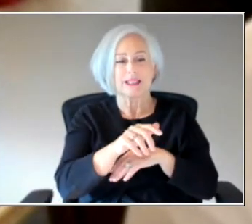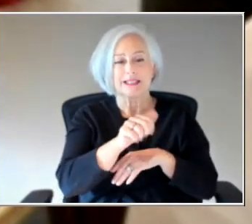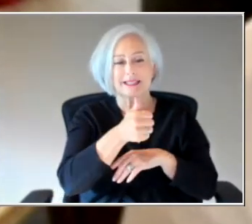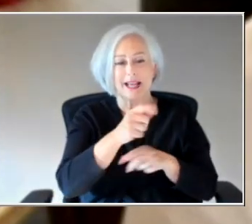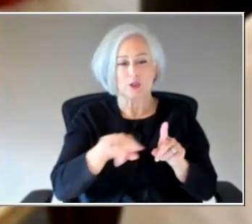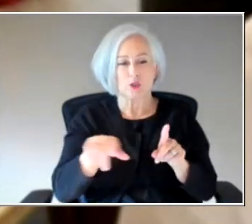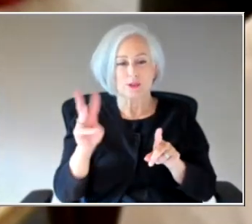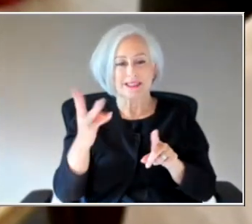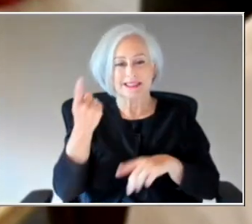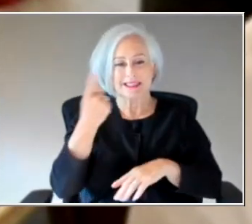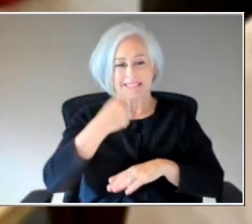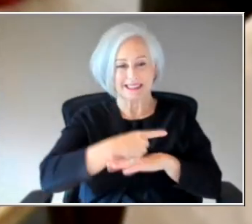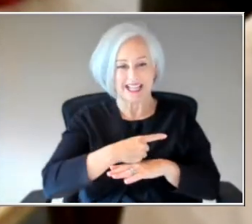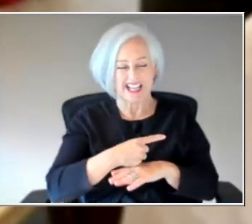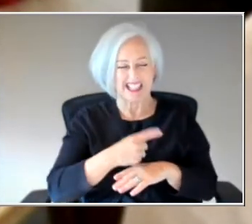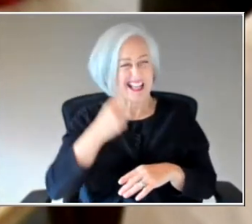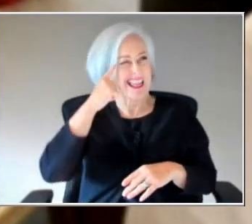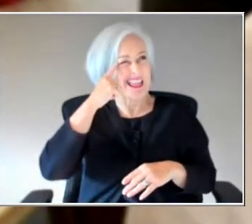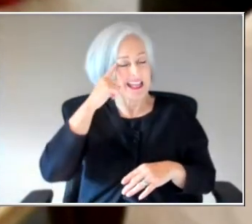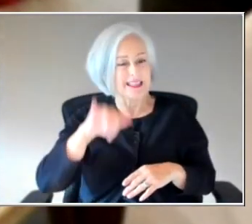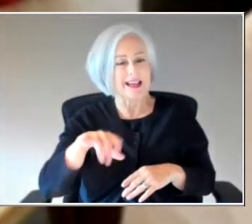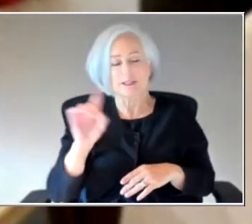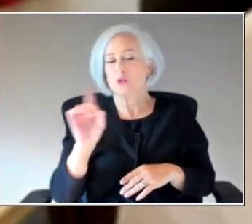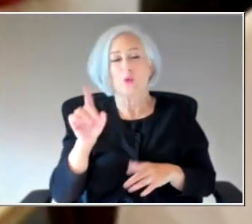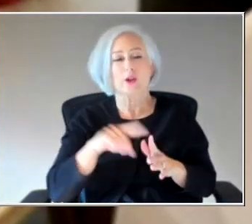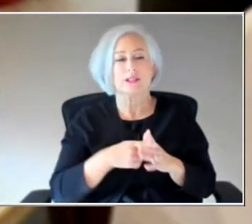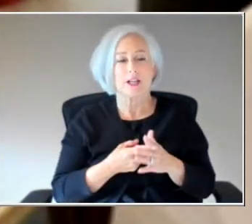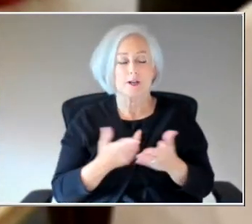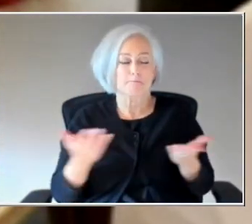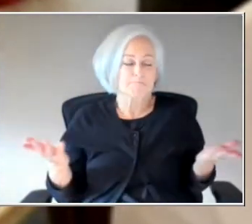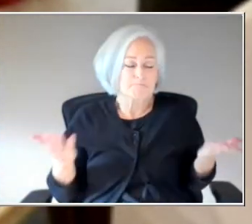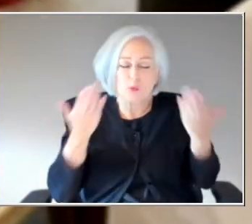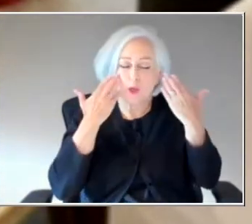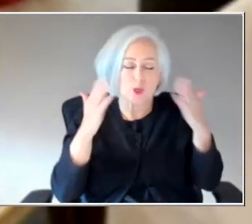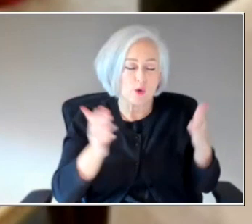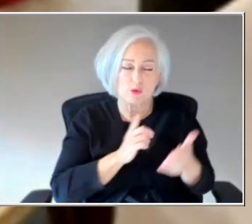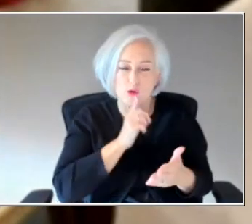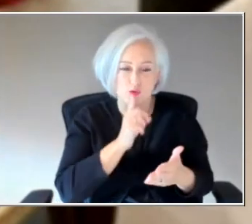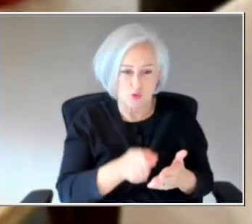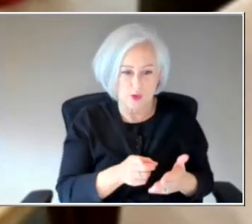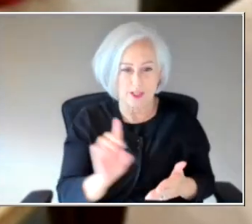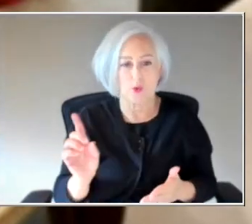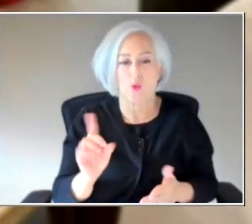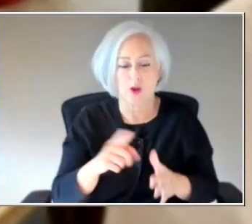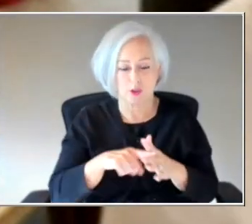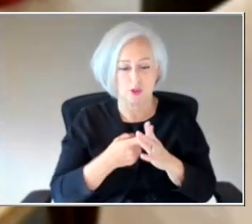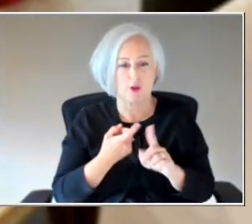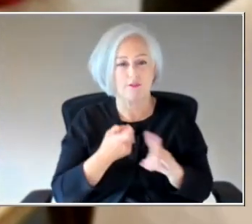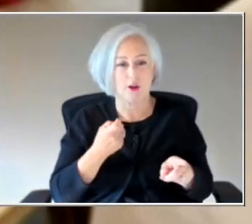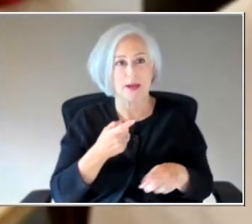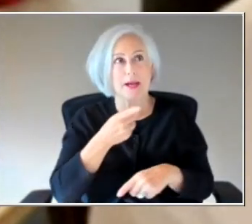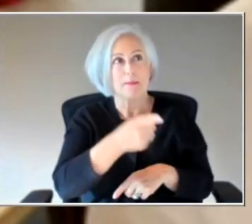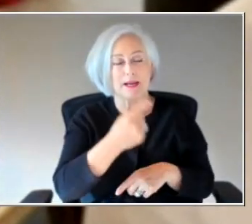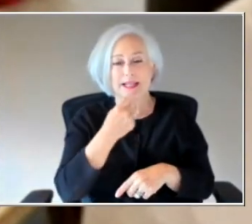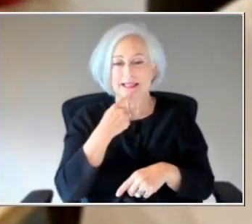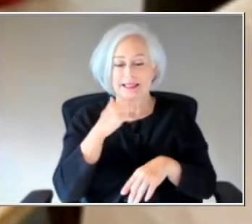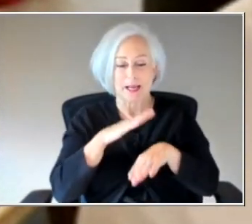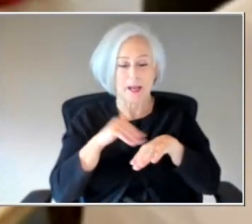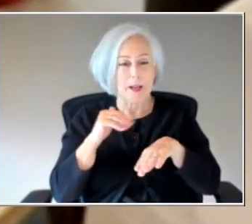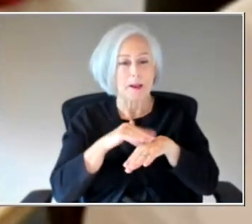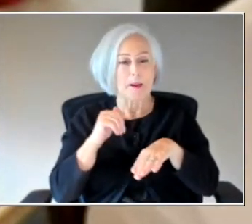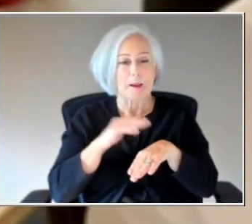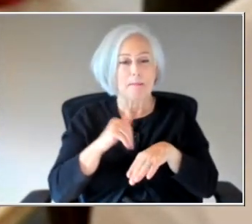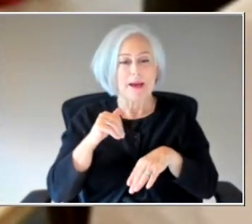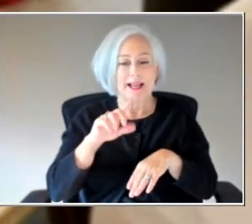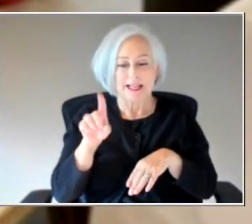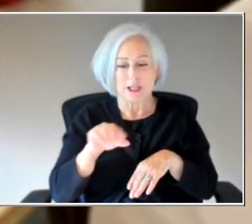where we believe that it started. There's no true way to tell exactly where, but once he said petting zoo, I was locked and loaded in my head,